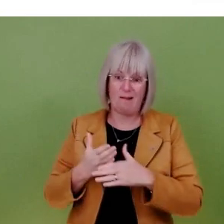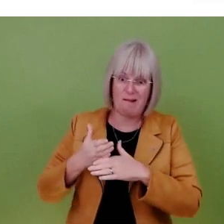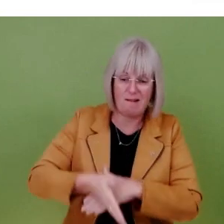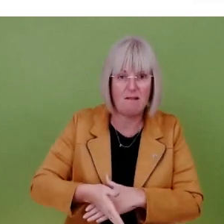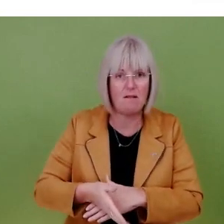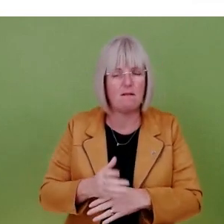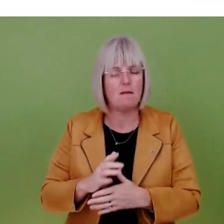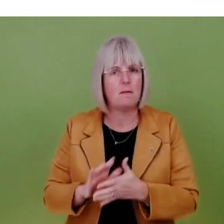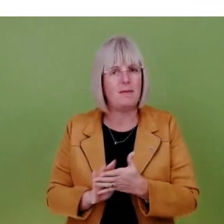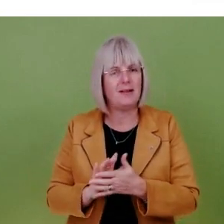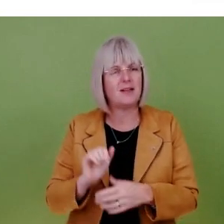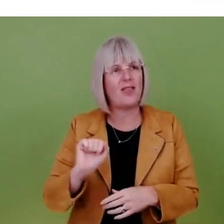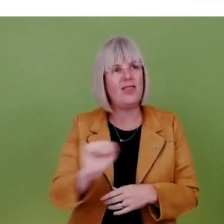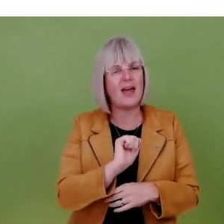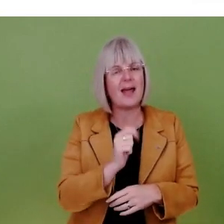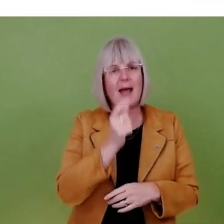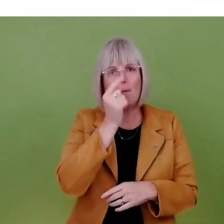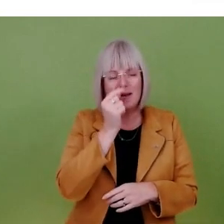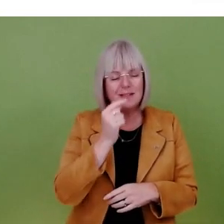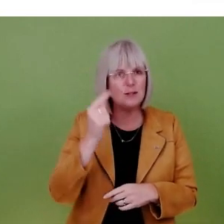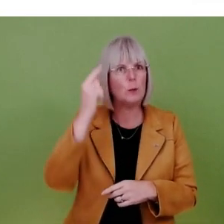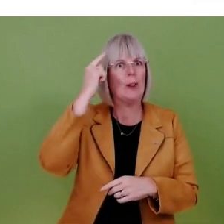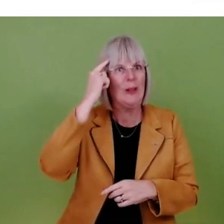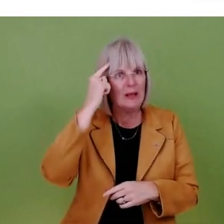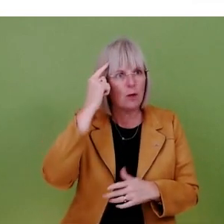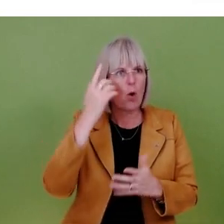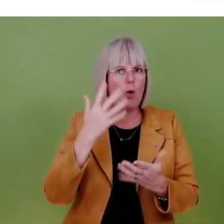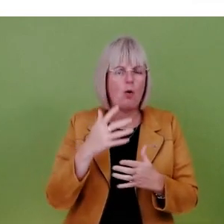hold difficult feelings, difficult